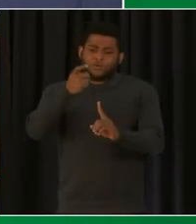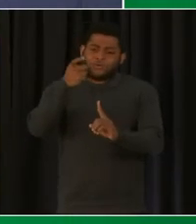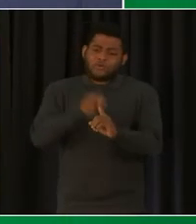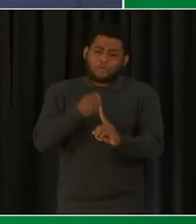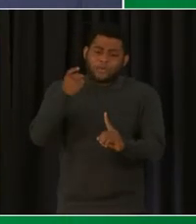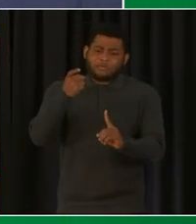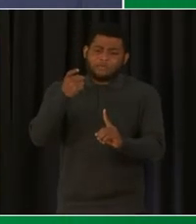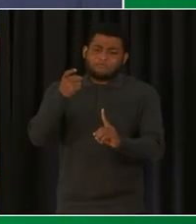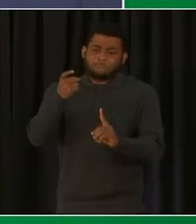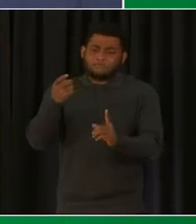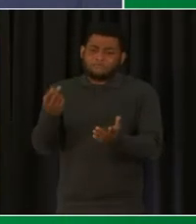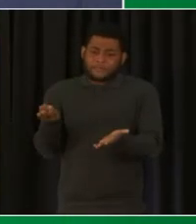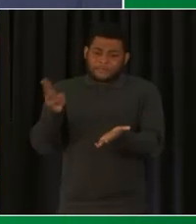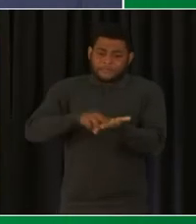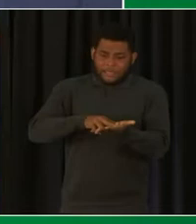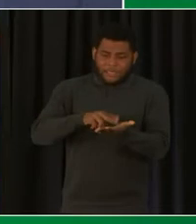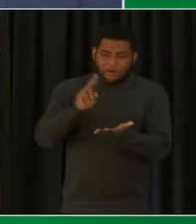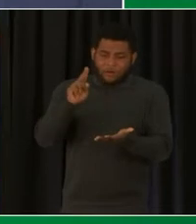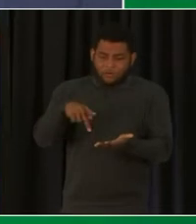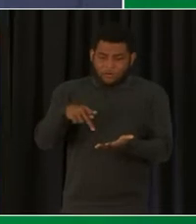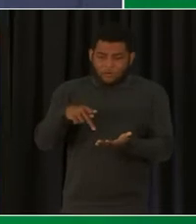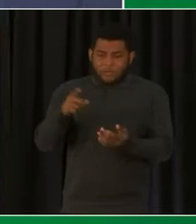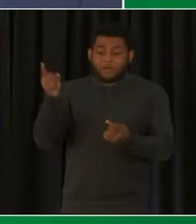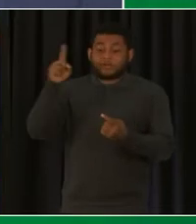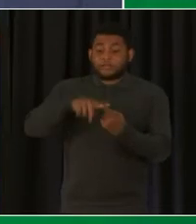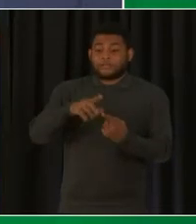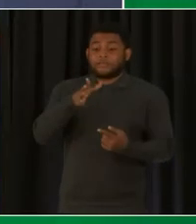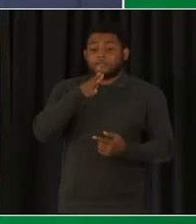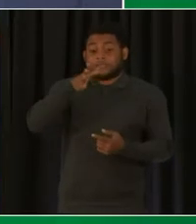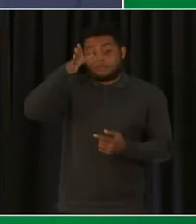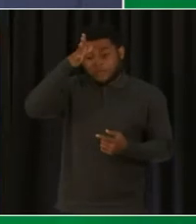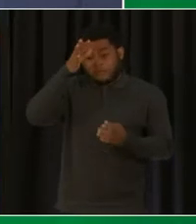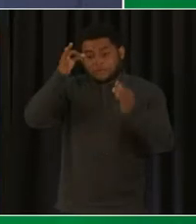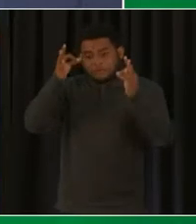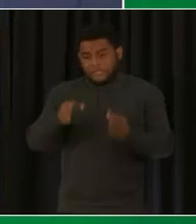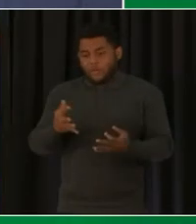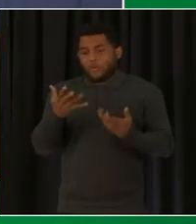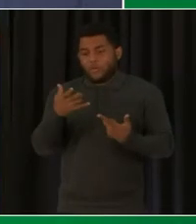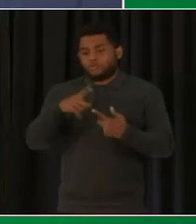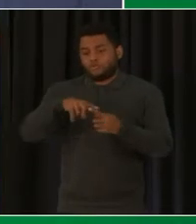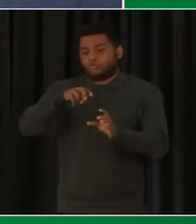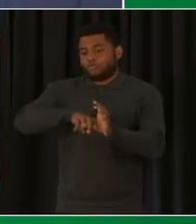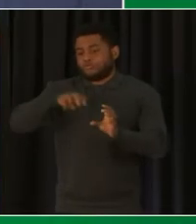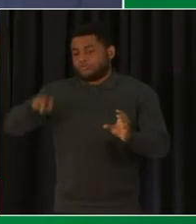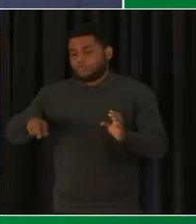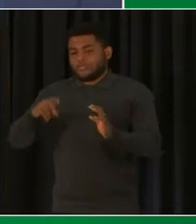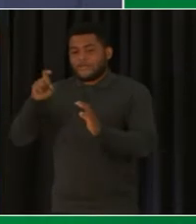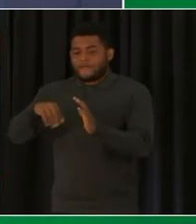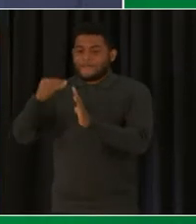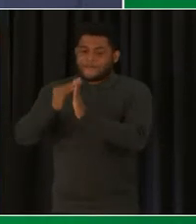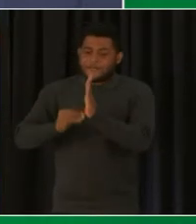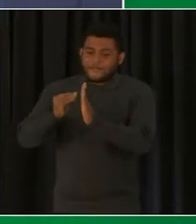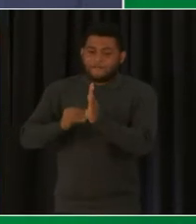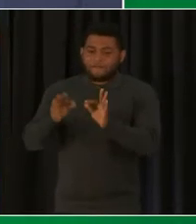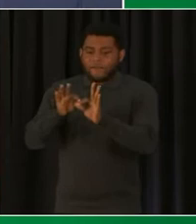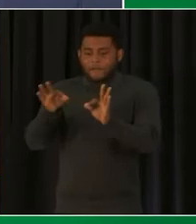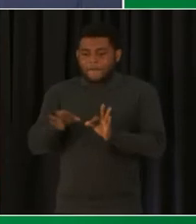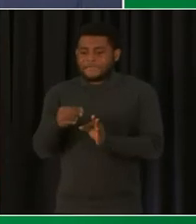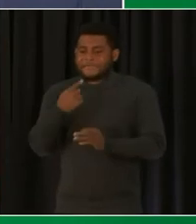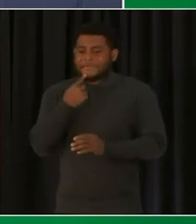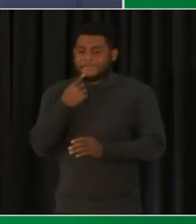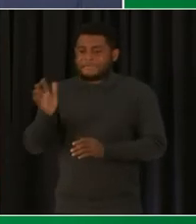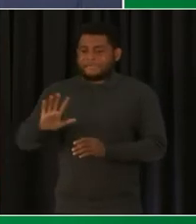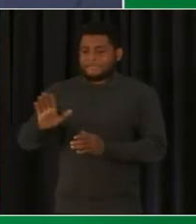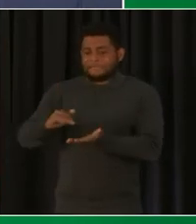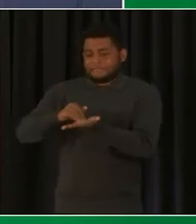student and family wish to not test, we ask that they complete a form indicating so. We